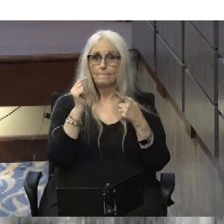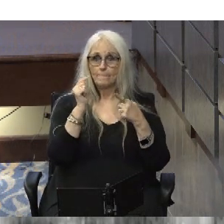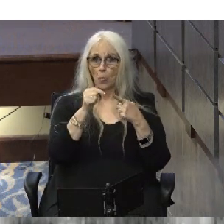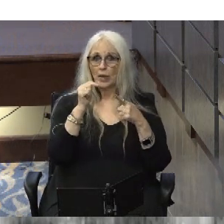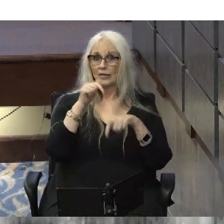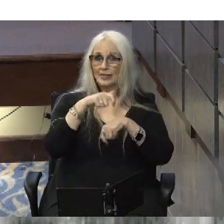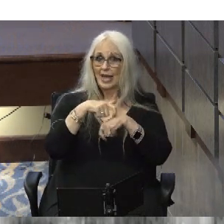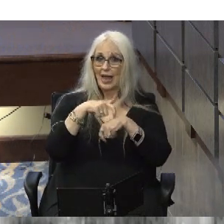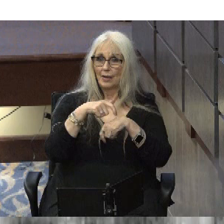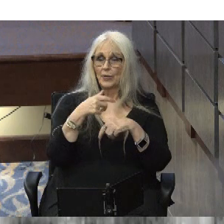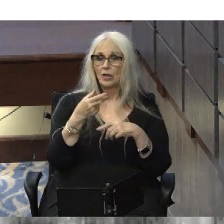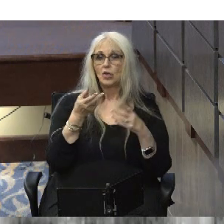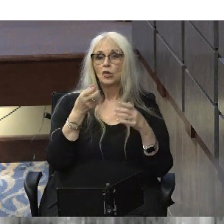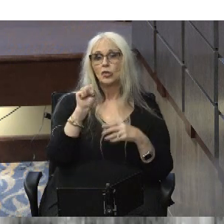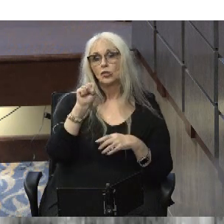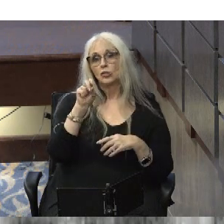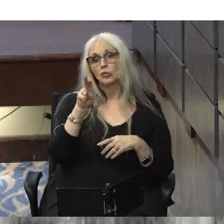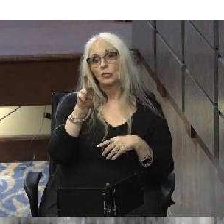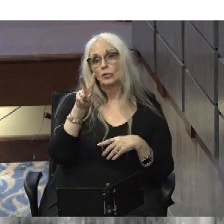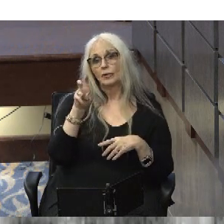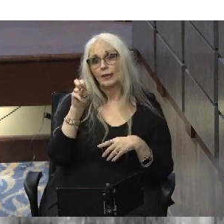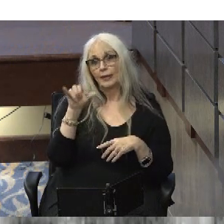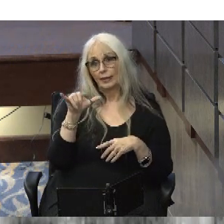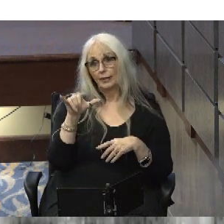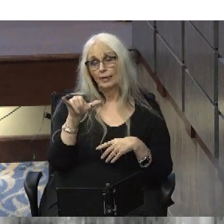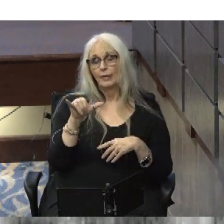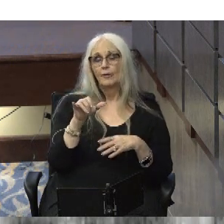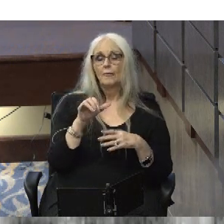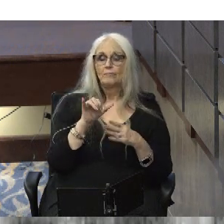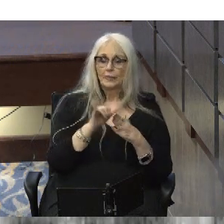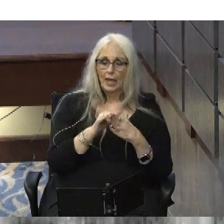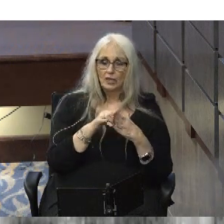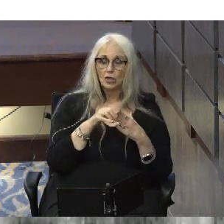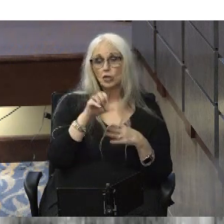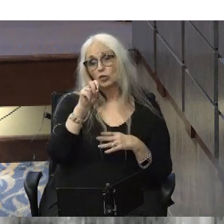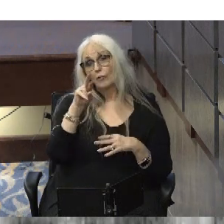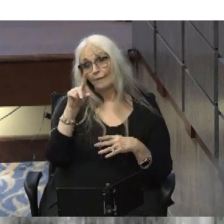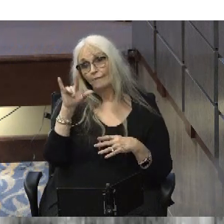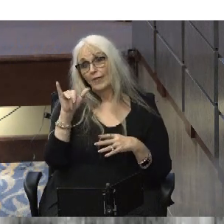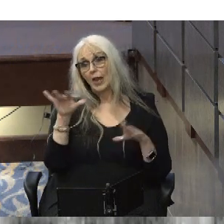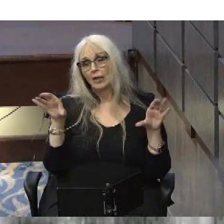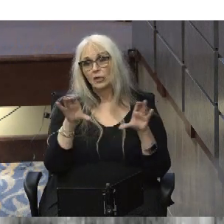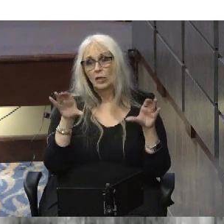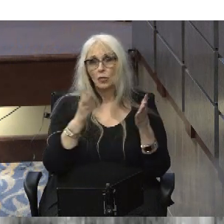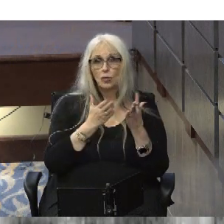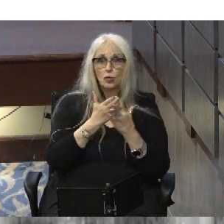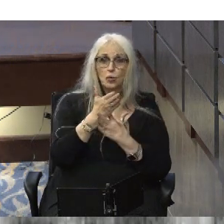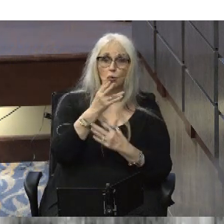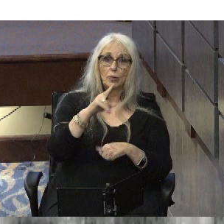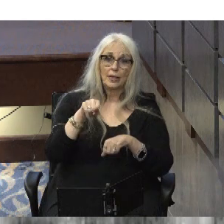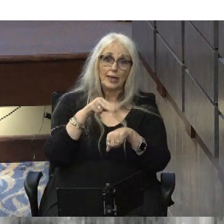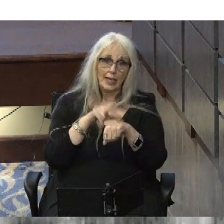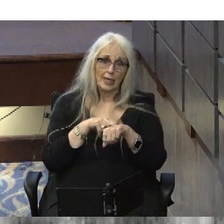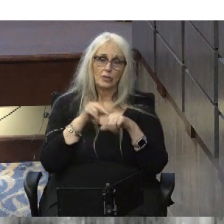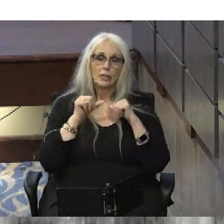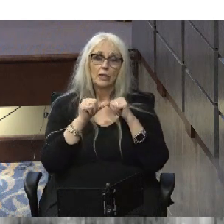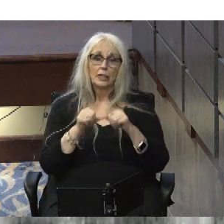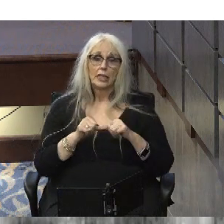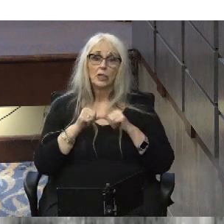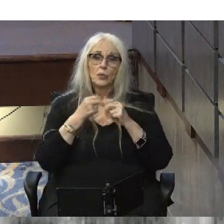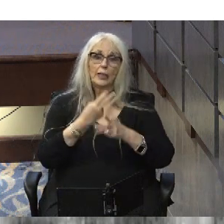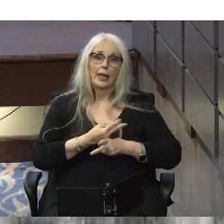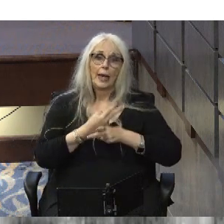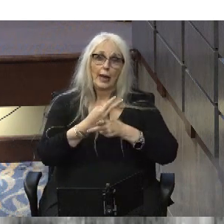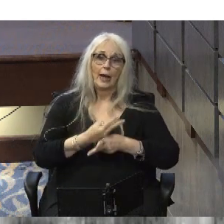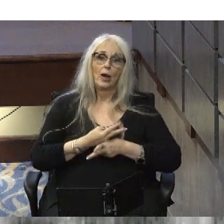a point-in-time survey, which is a survey that's done throughout the nation for the continuum of care